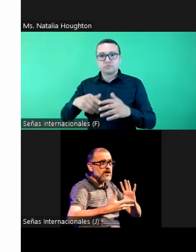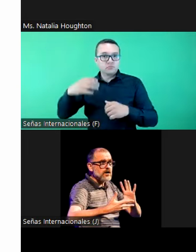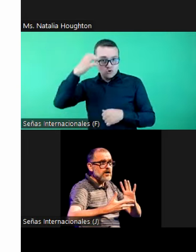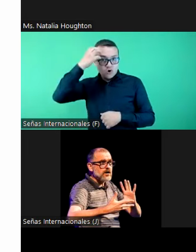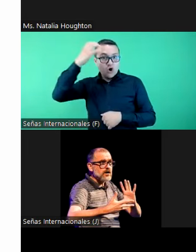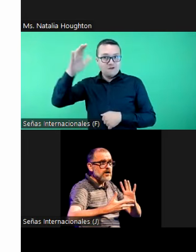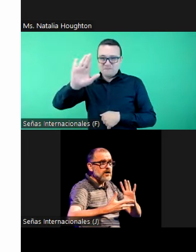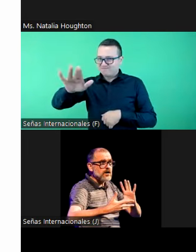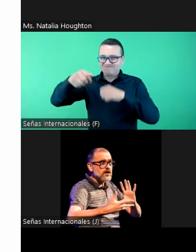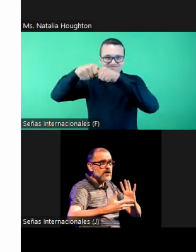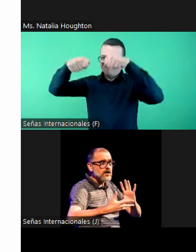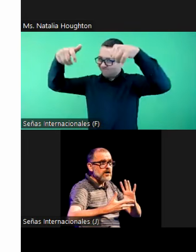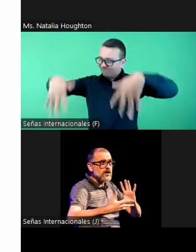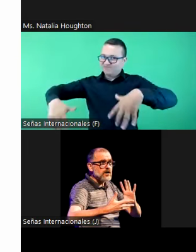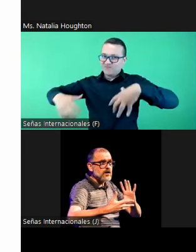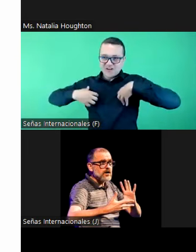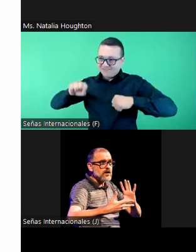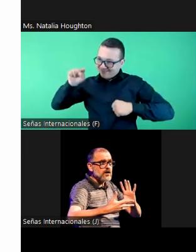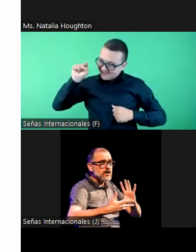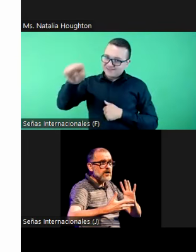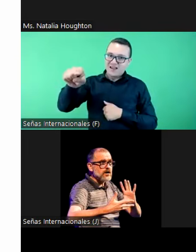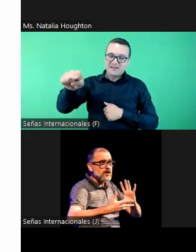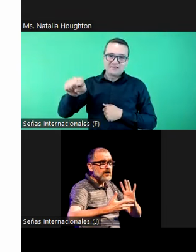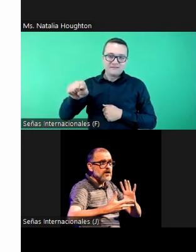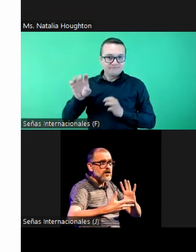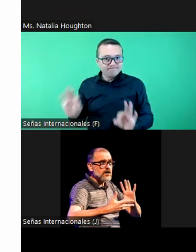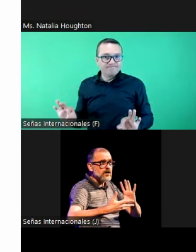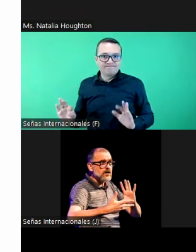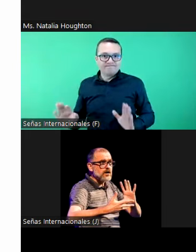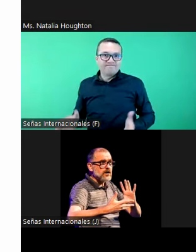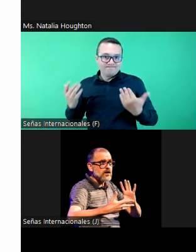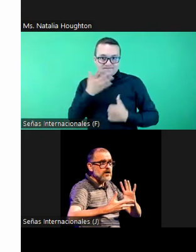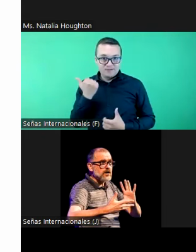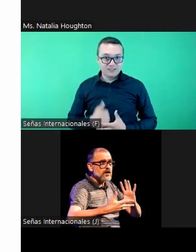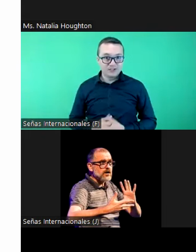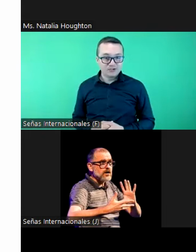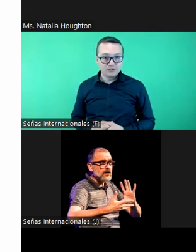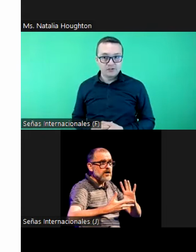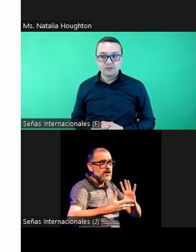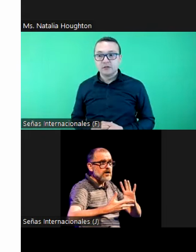strengthening the public system, mainly